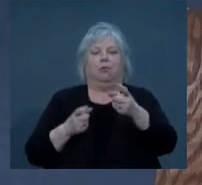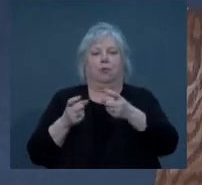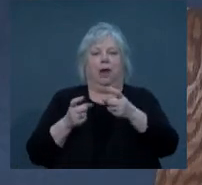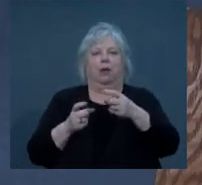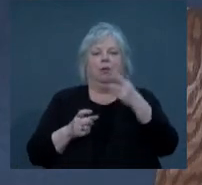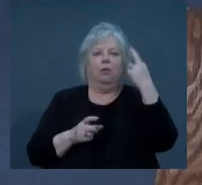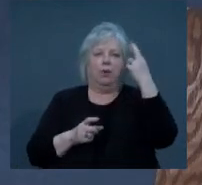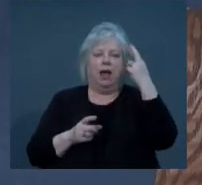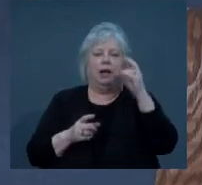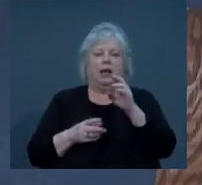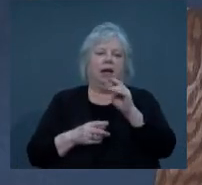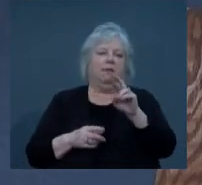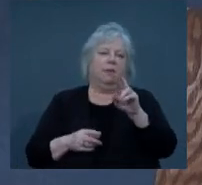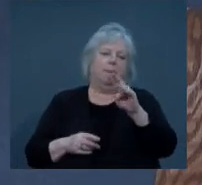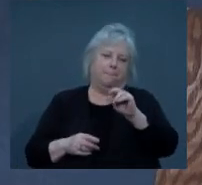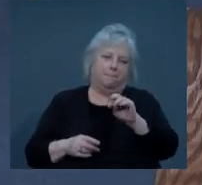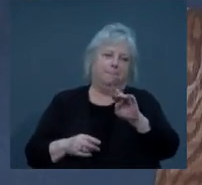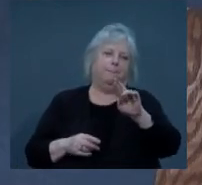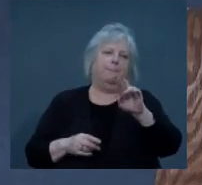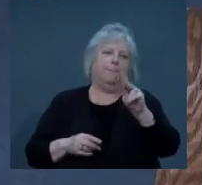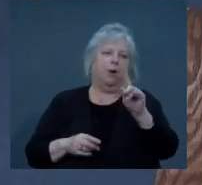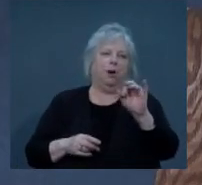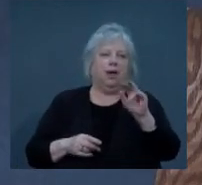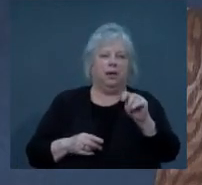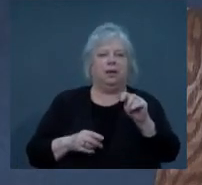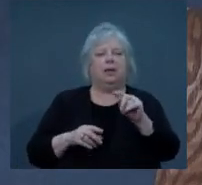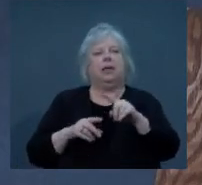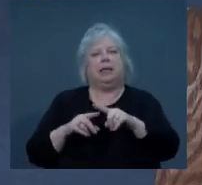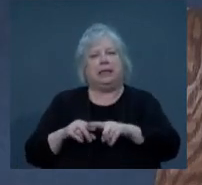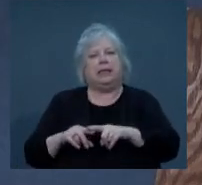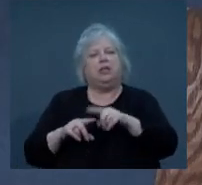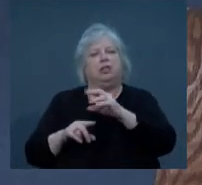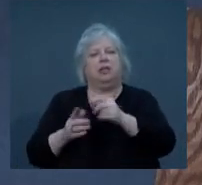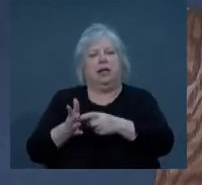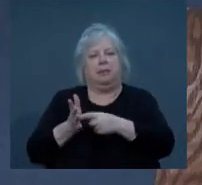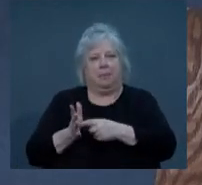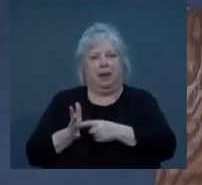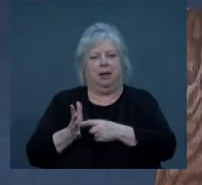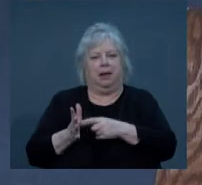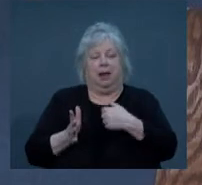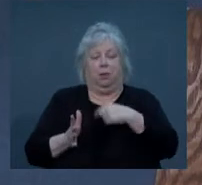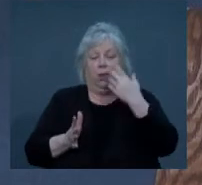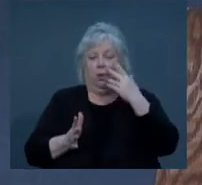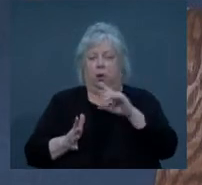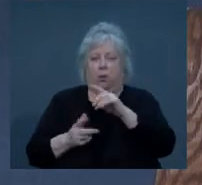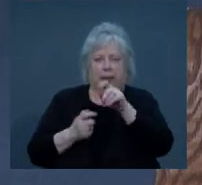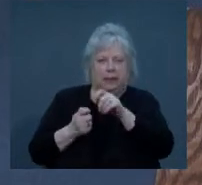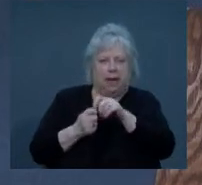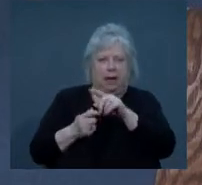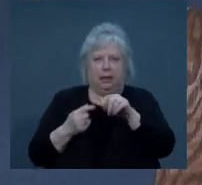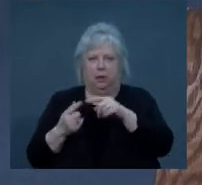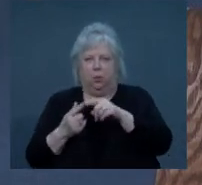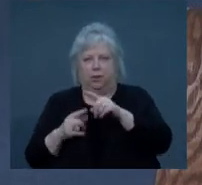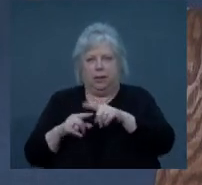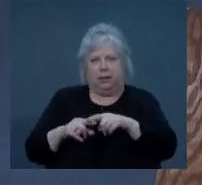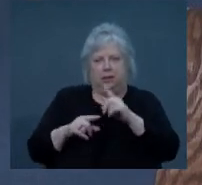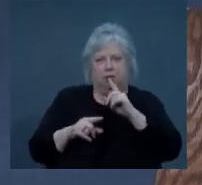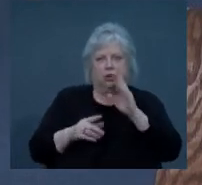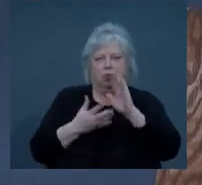of the market conditions and demand. And we don't know exactly when the conditions are going to be